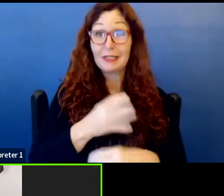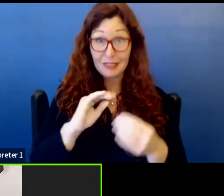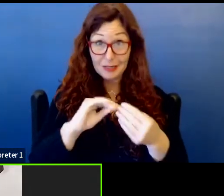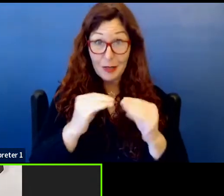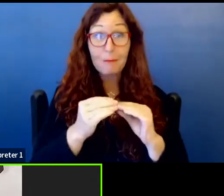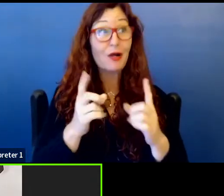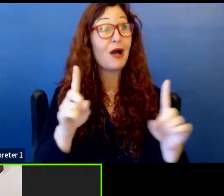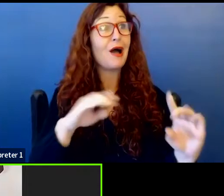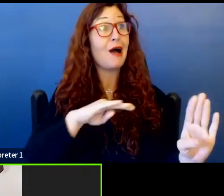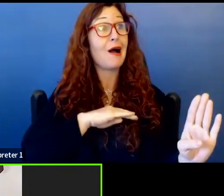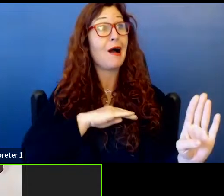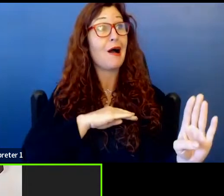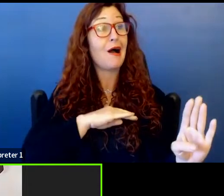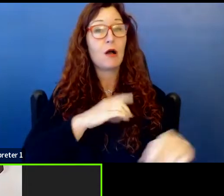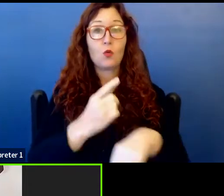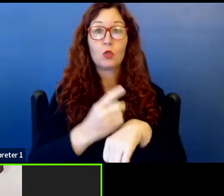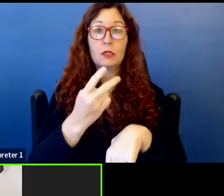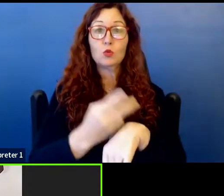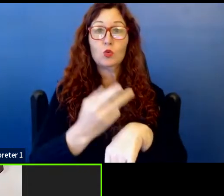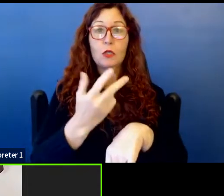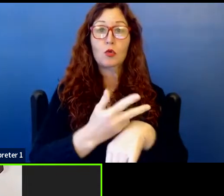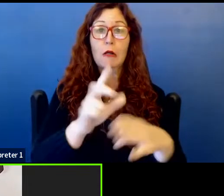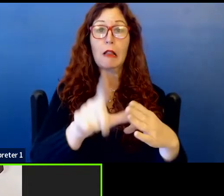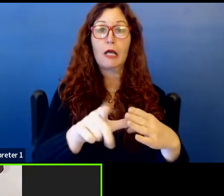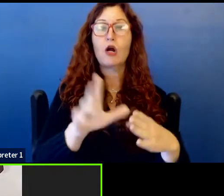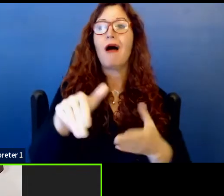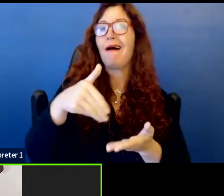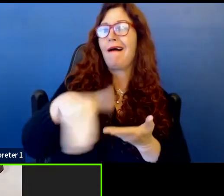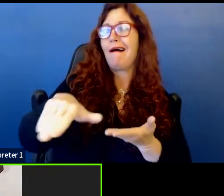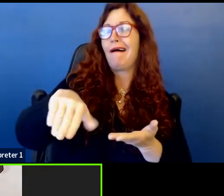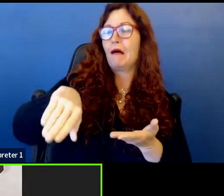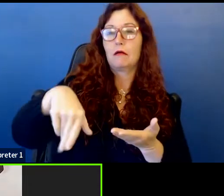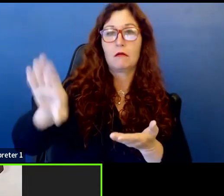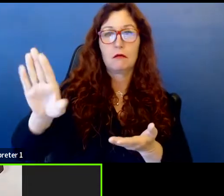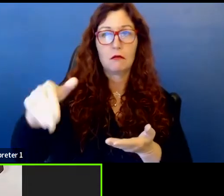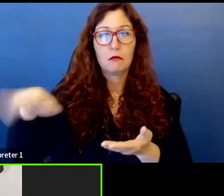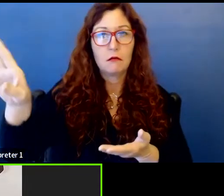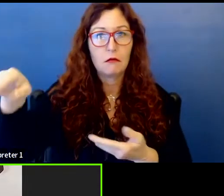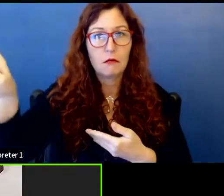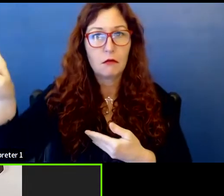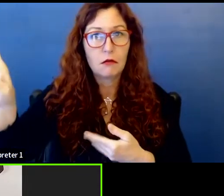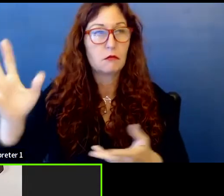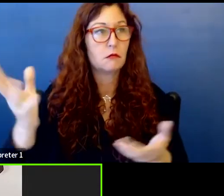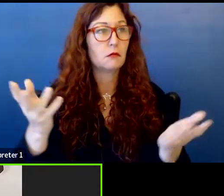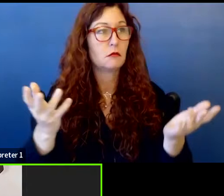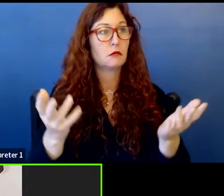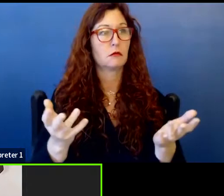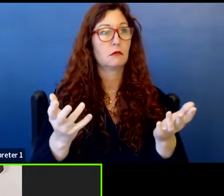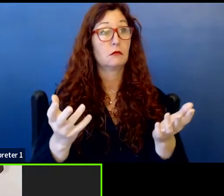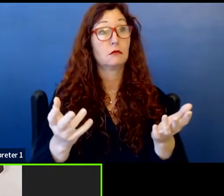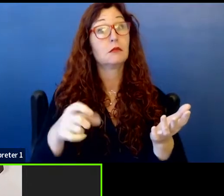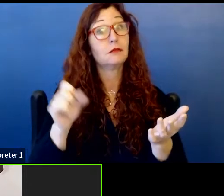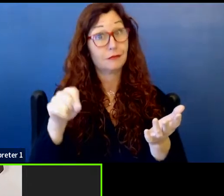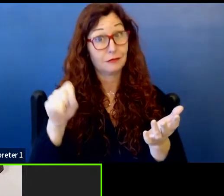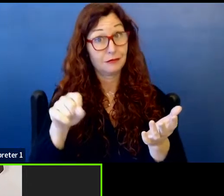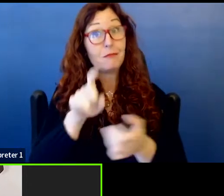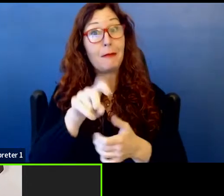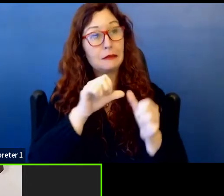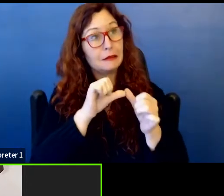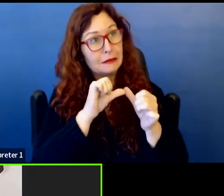day two days later i'm gone so that would be great to implement inside of a collective bargaining everybody great that they have to in